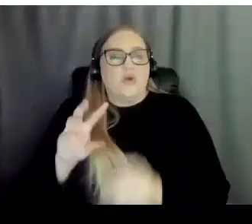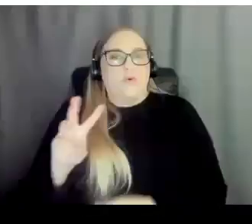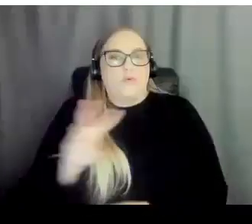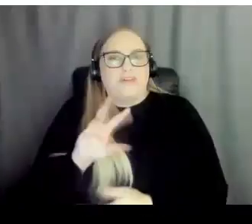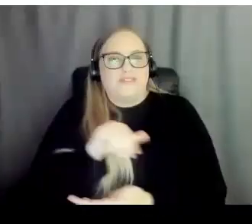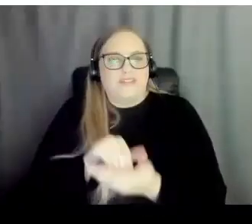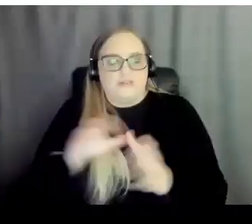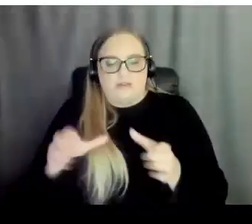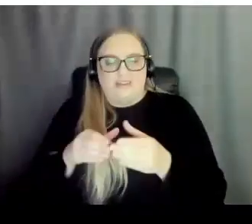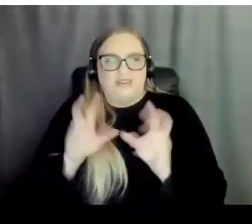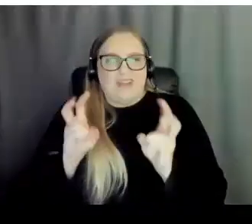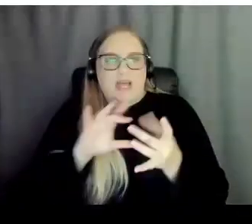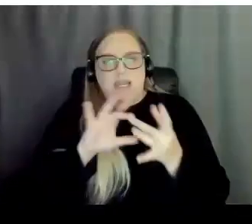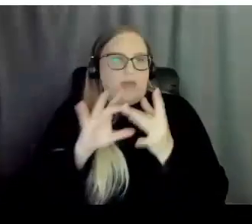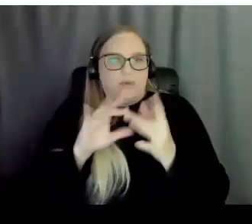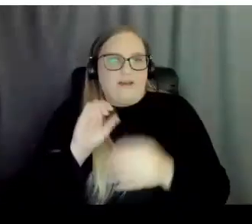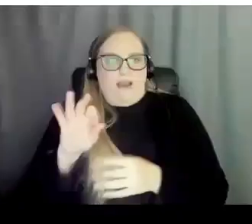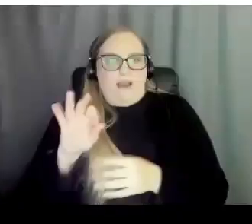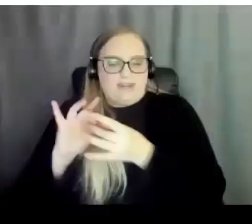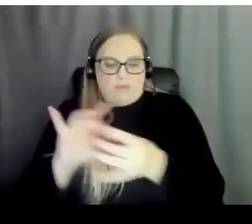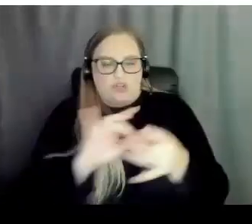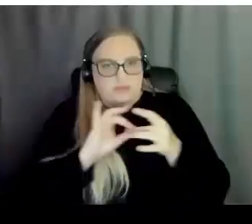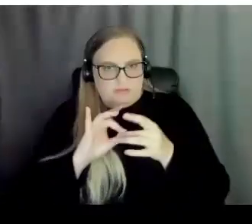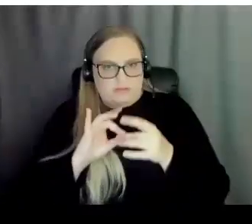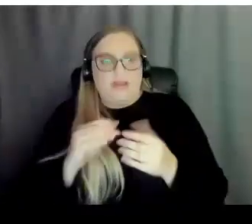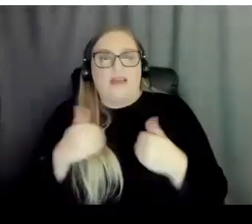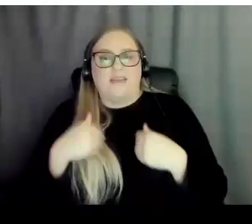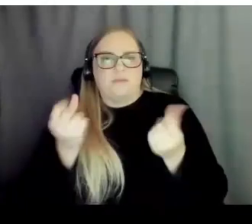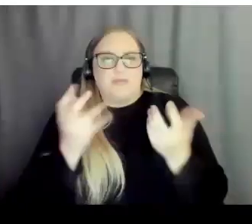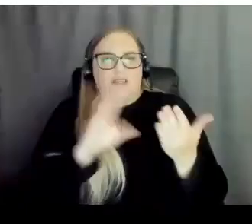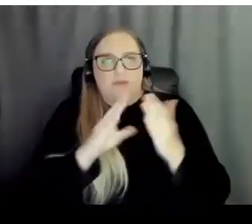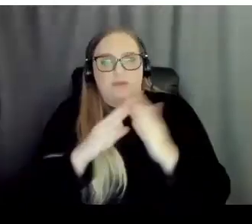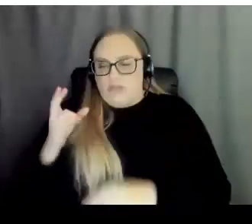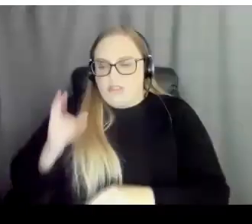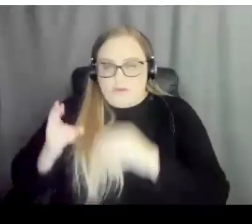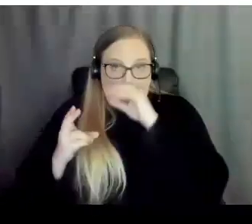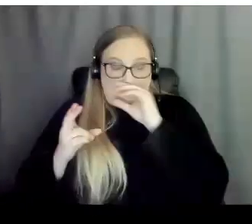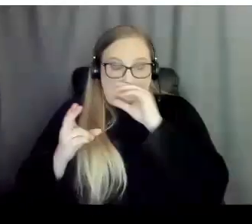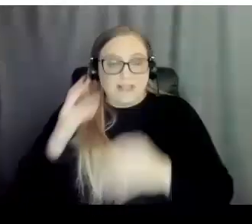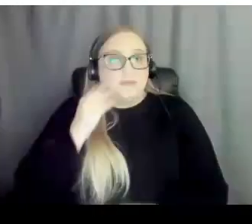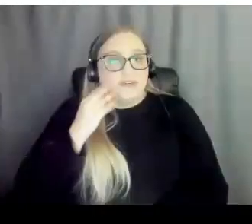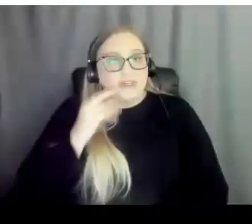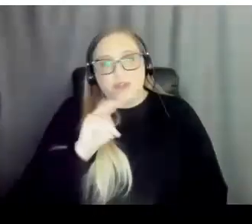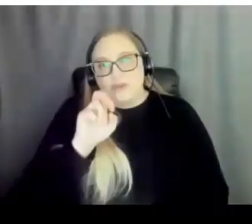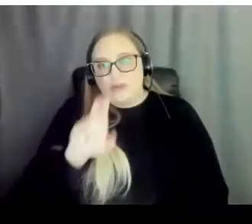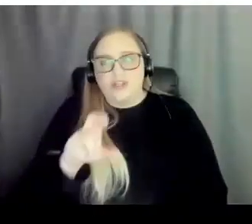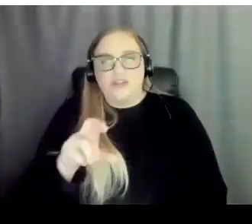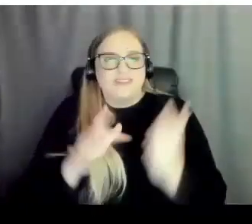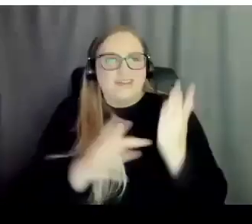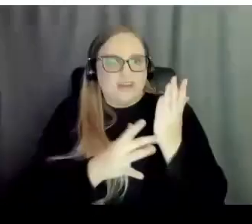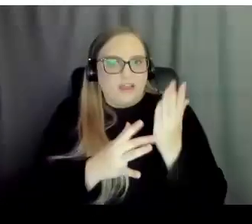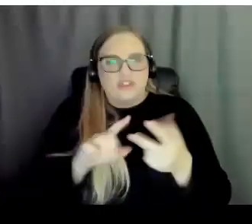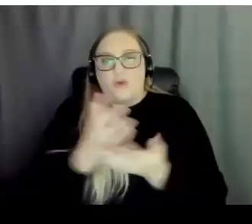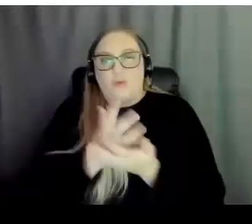of networks. The network of networks will be made up of communities with historical experience in nuclear technology, nuclear waste experts,